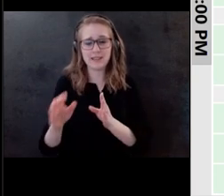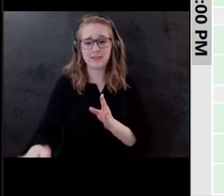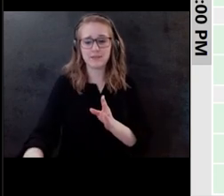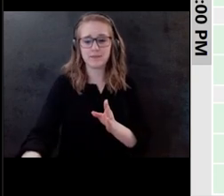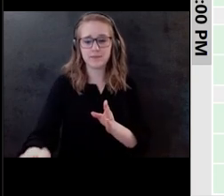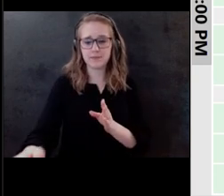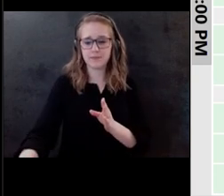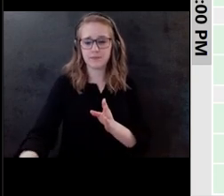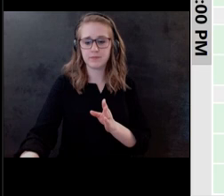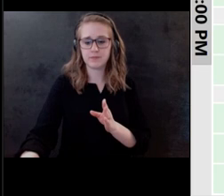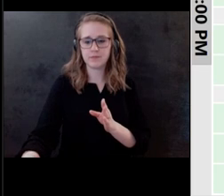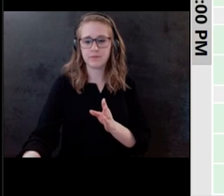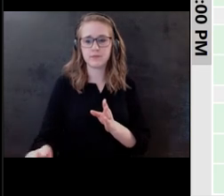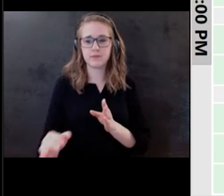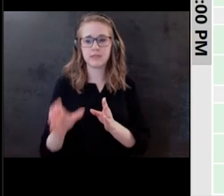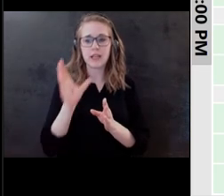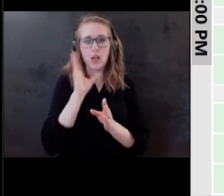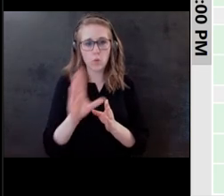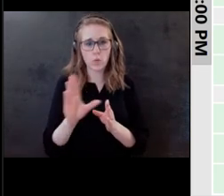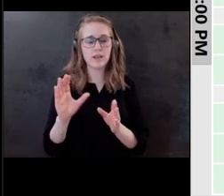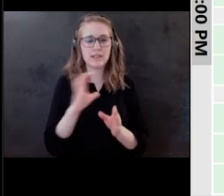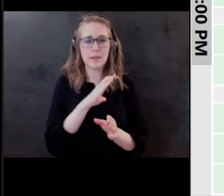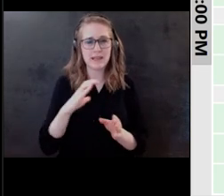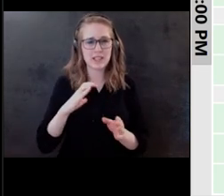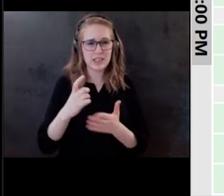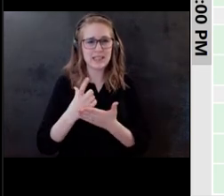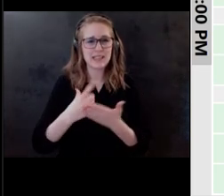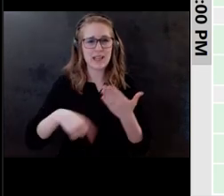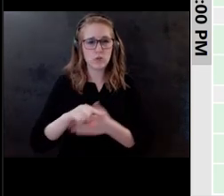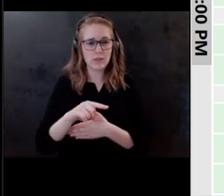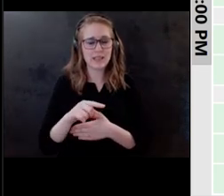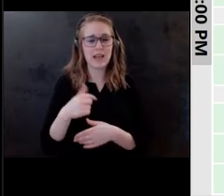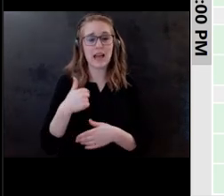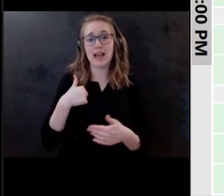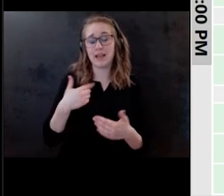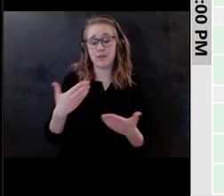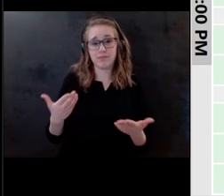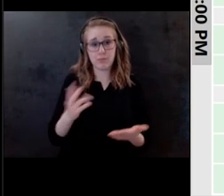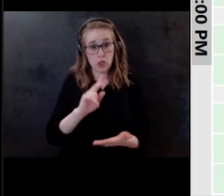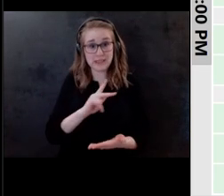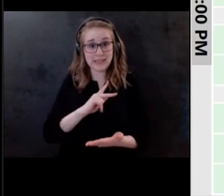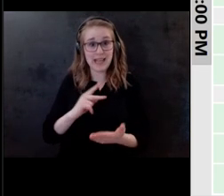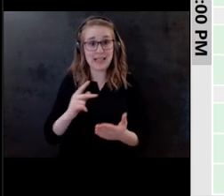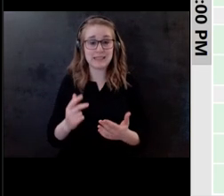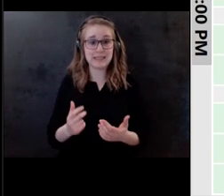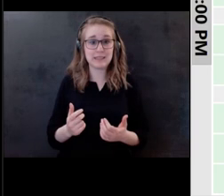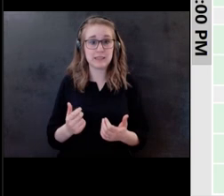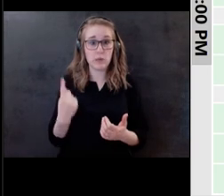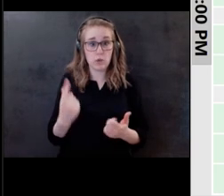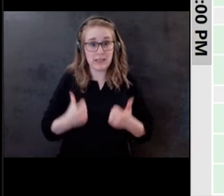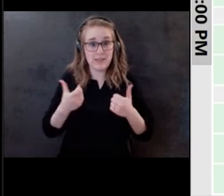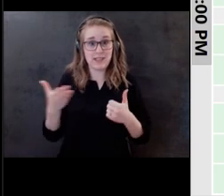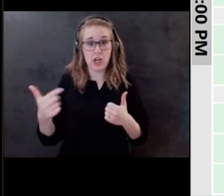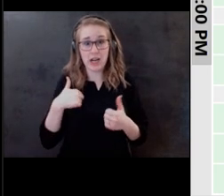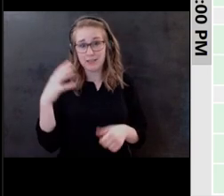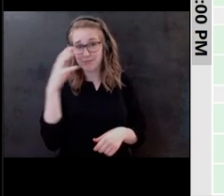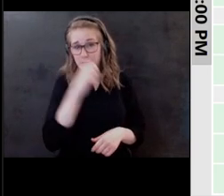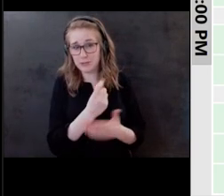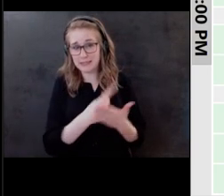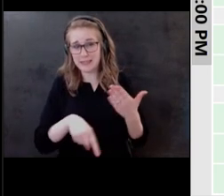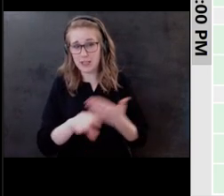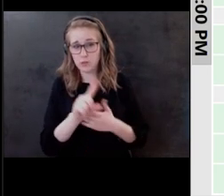board and it's going to come to the commissioners next week. I personally, as a resident, have some questions on that, but I presume it will be next week I need to bring